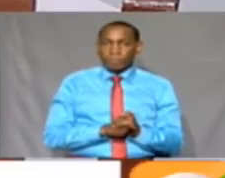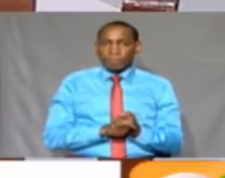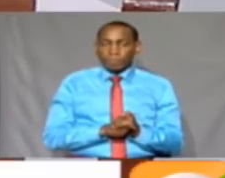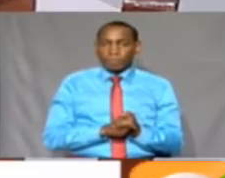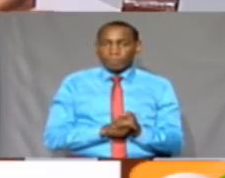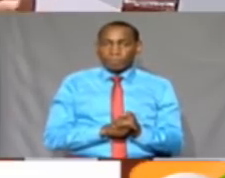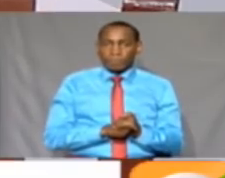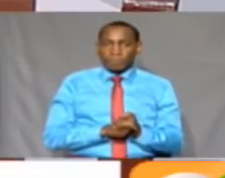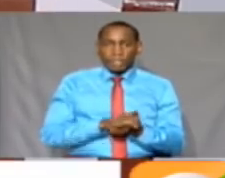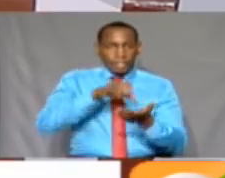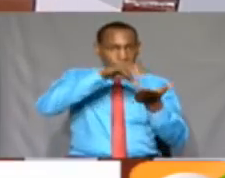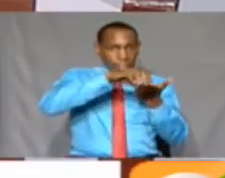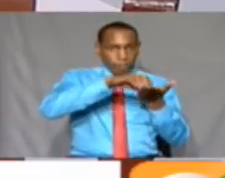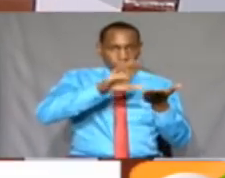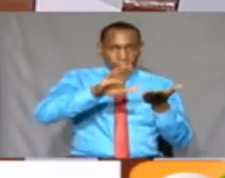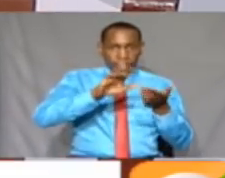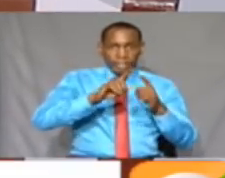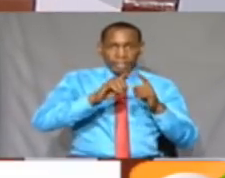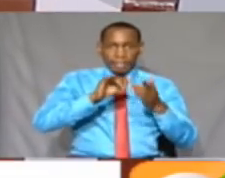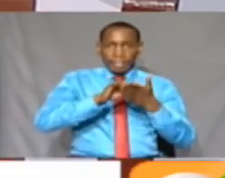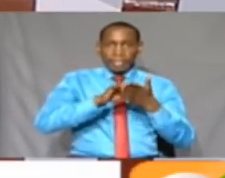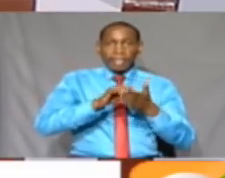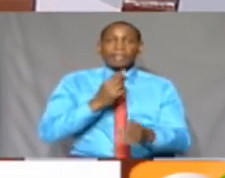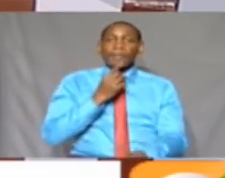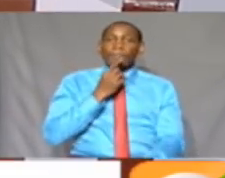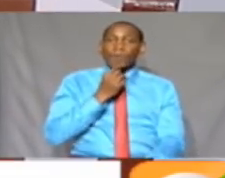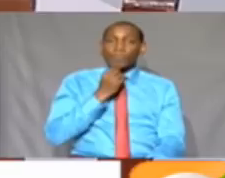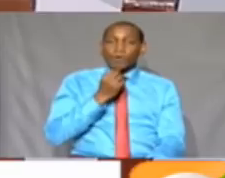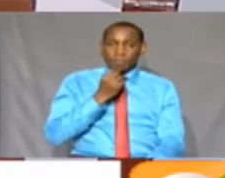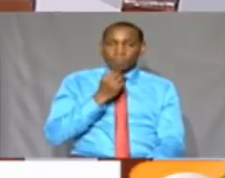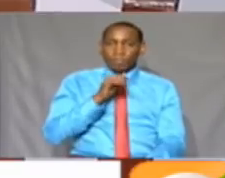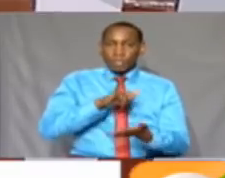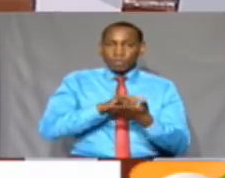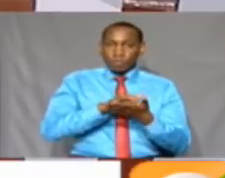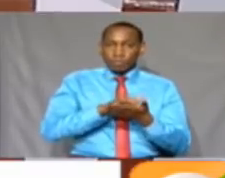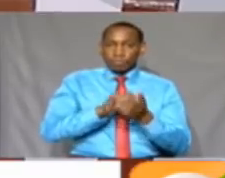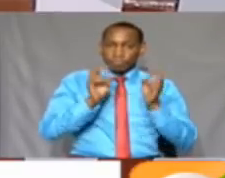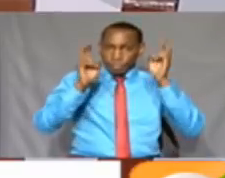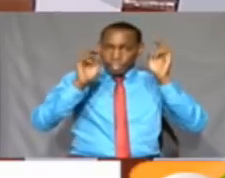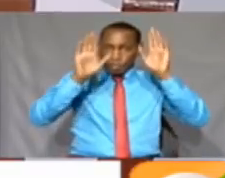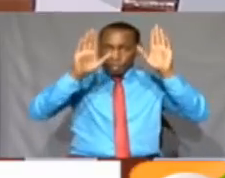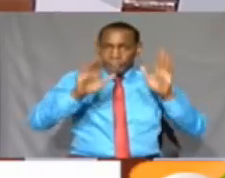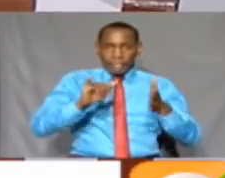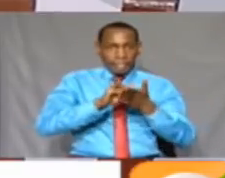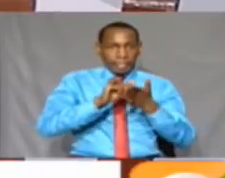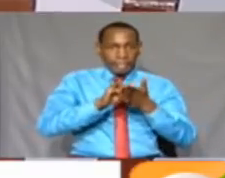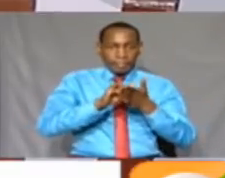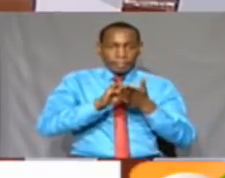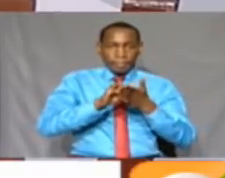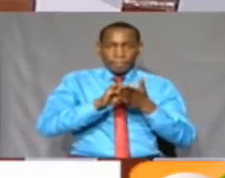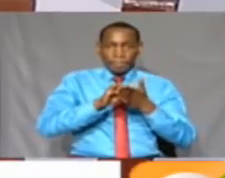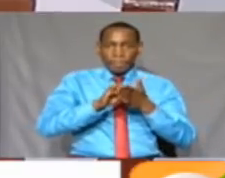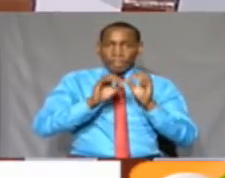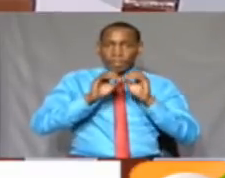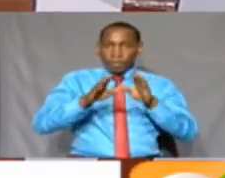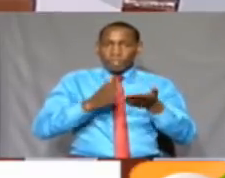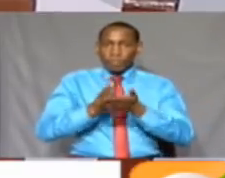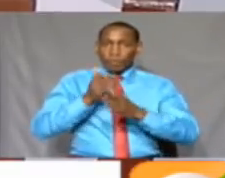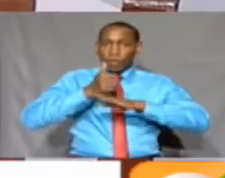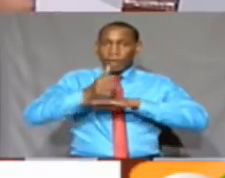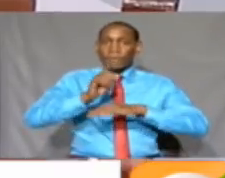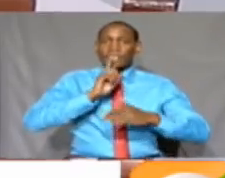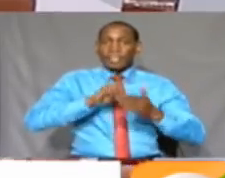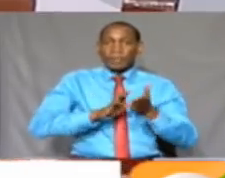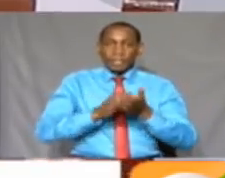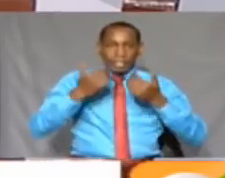in all this thing is that this boy was raising a very fundamental issue that was lost in the abuses. That he said he